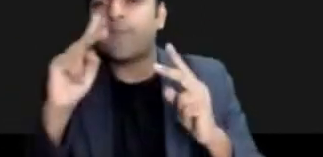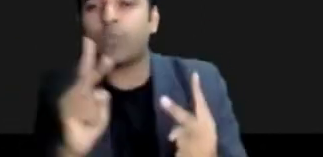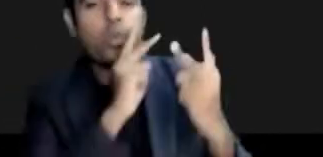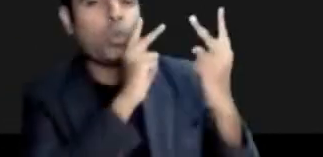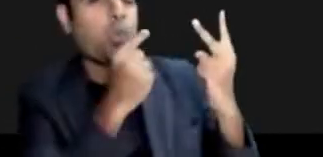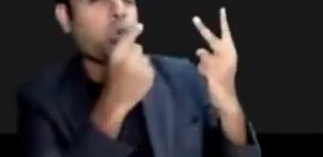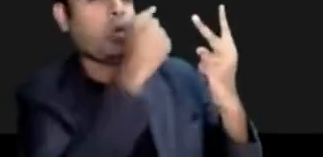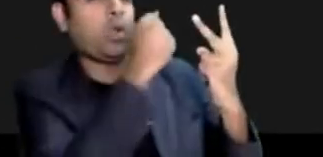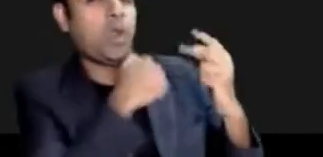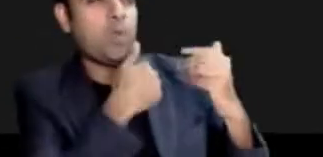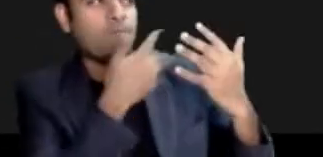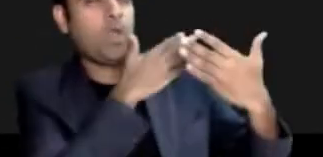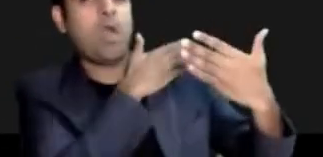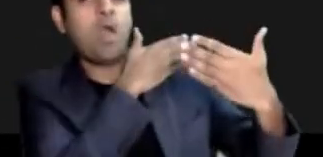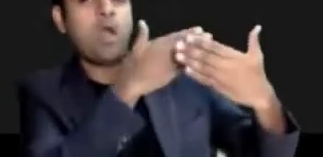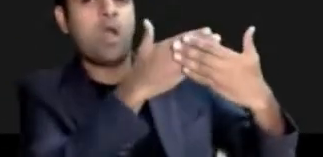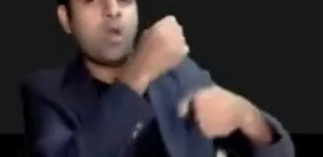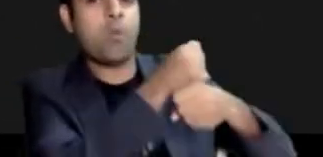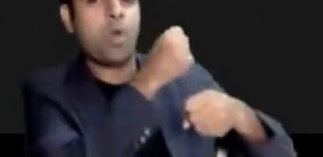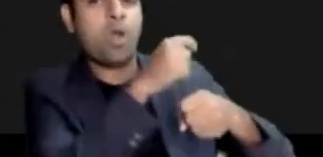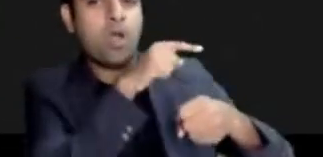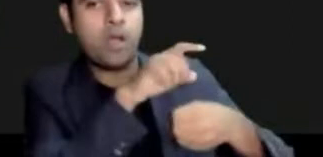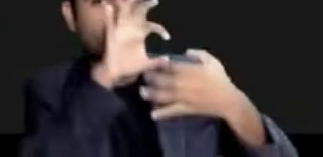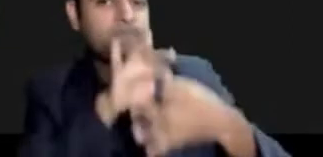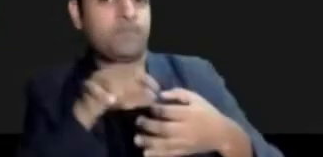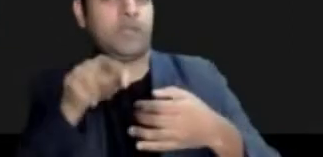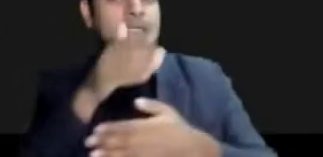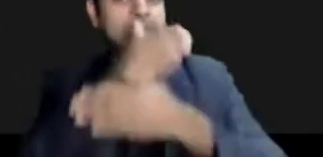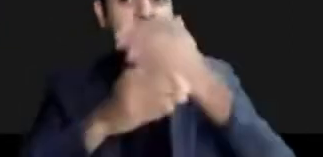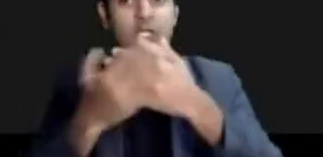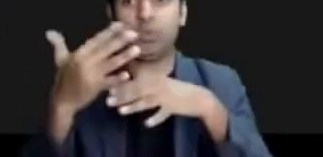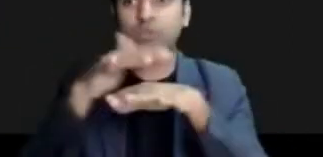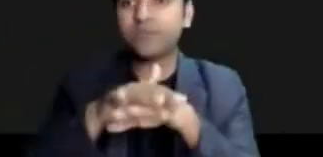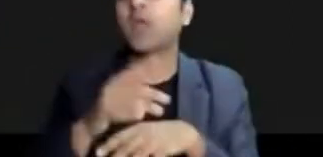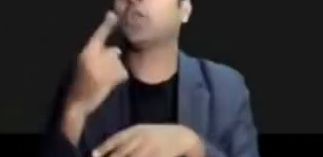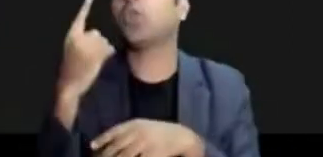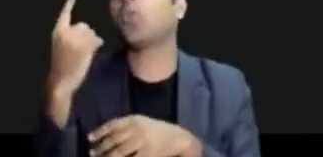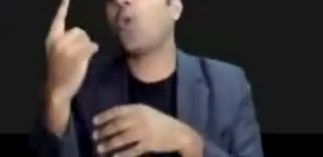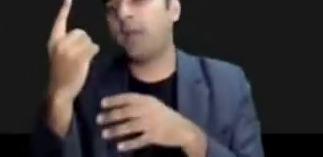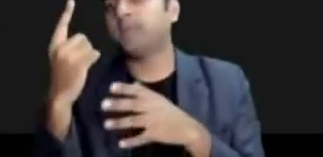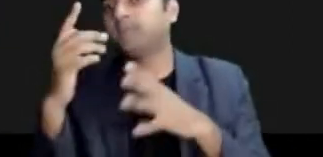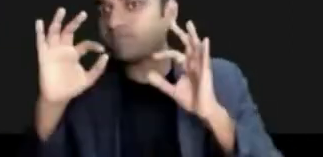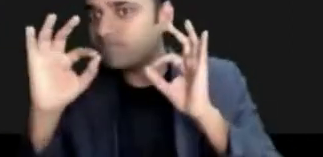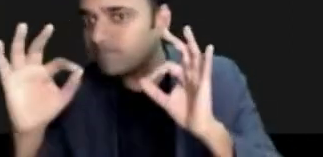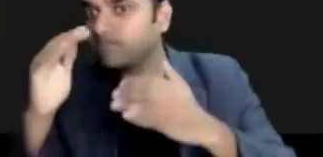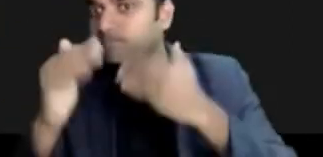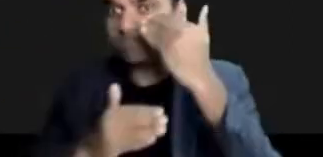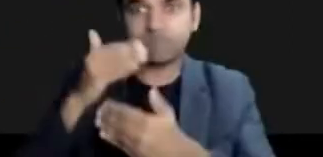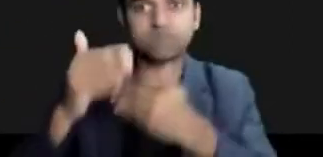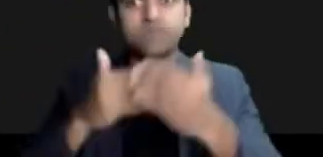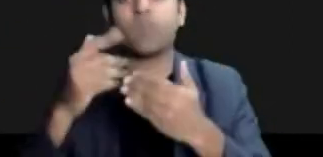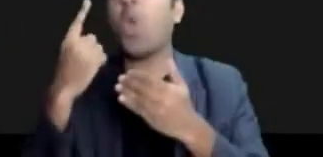goal is to define the next half of the way, which is like actually the most important part,